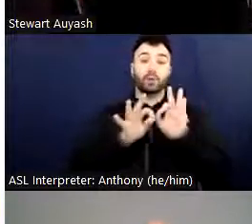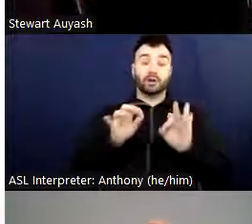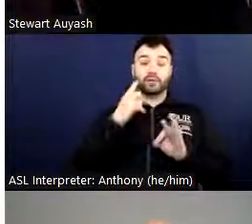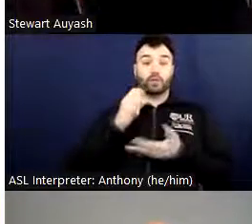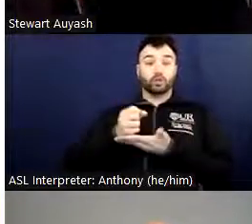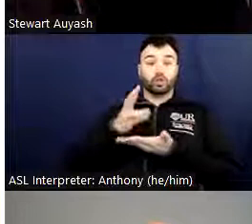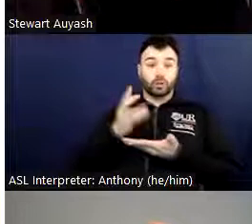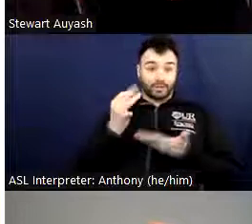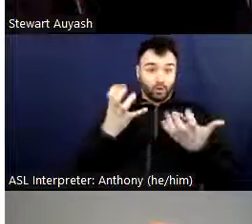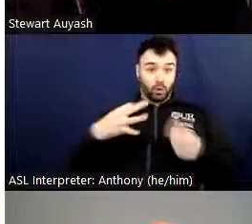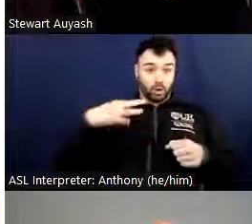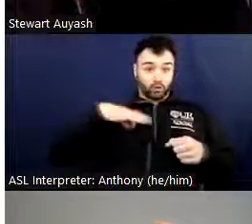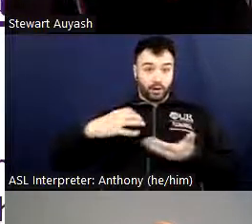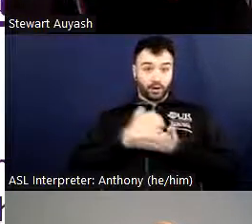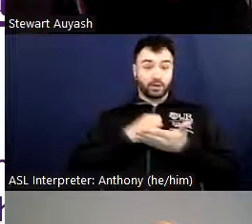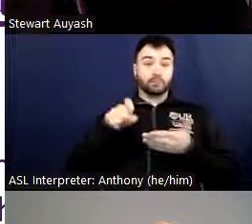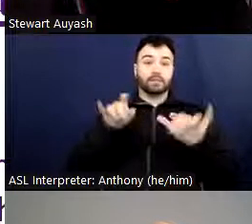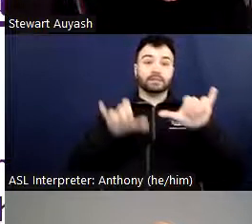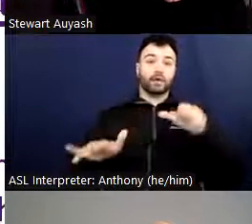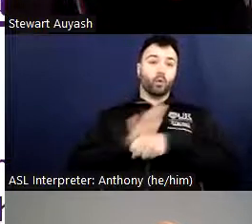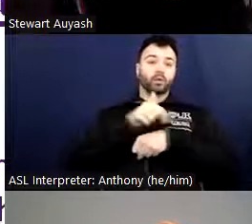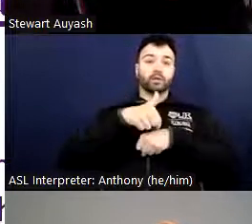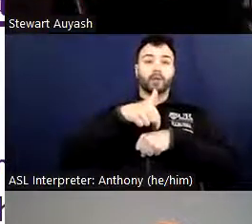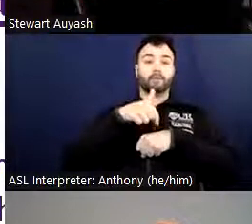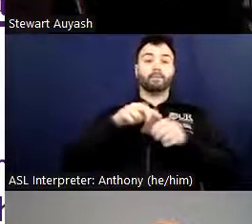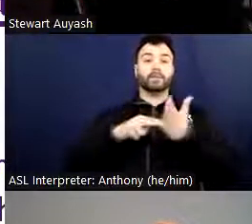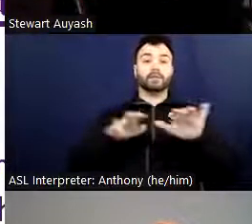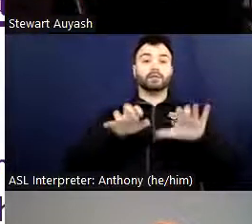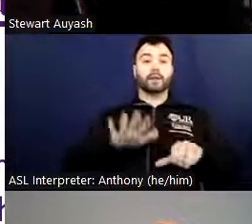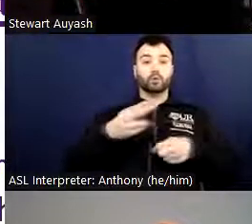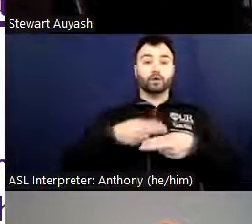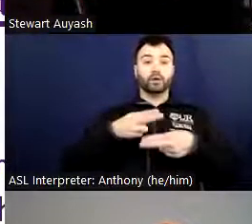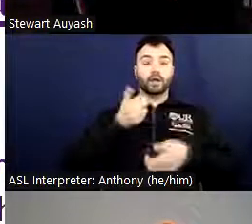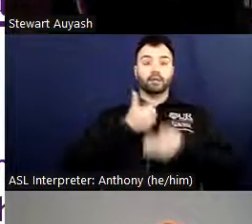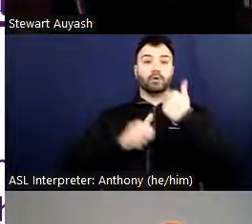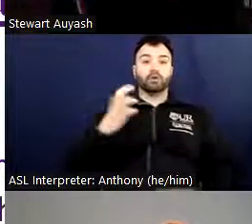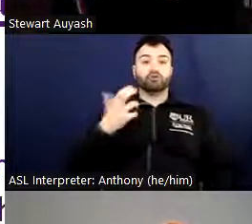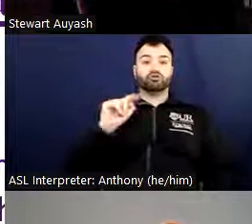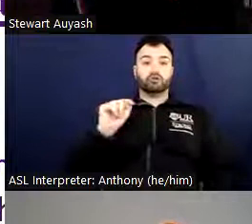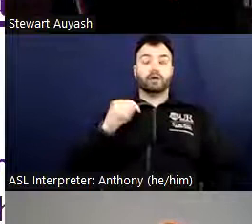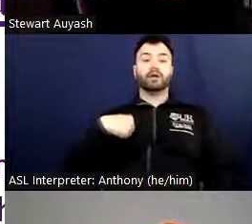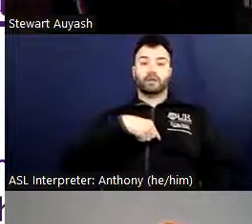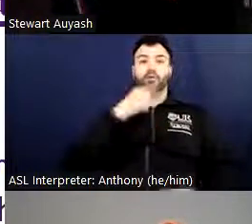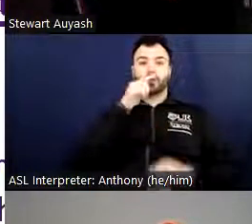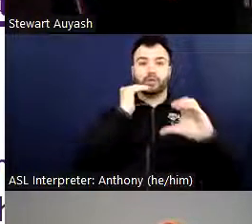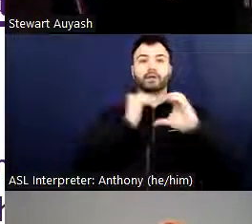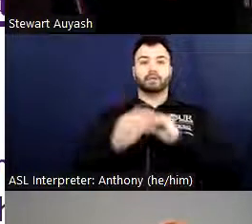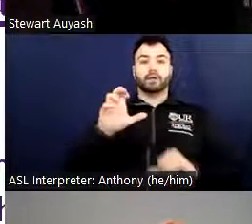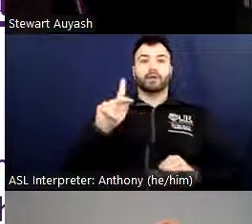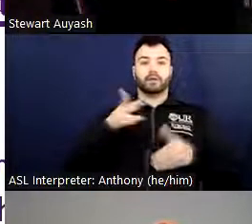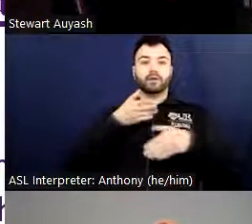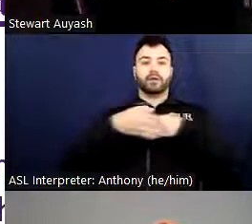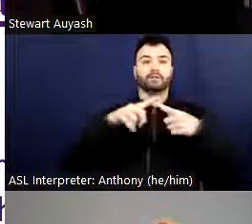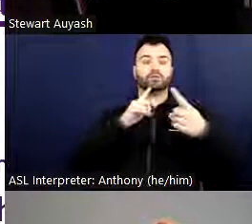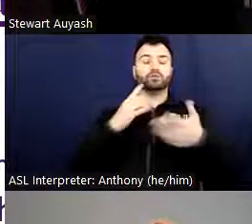receive credit for this session. So we will send you an email after the session. Also, no commercial funding was used to support this webinar,